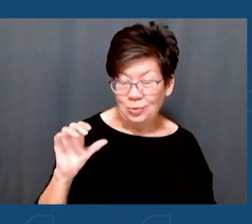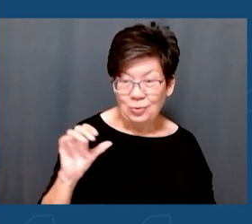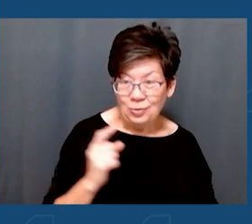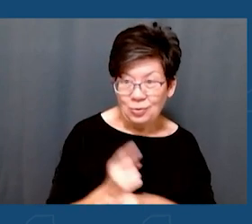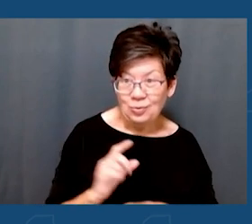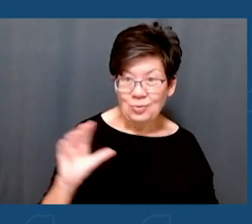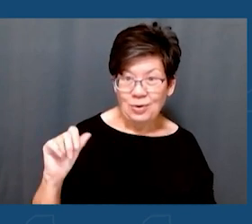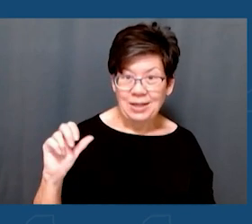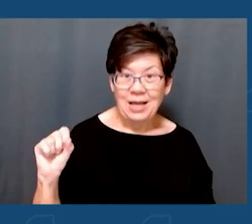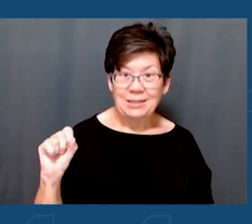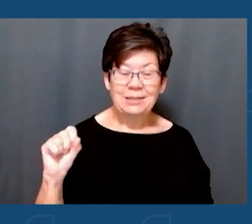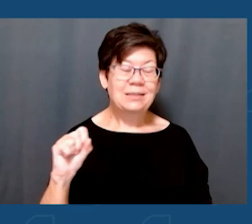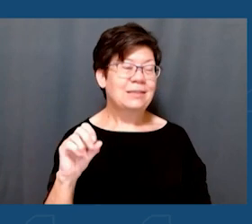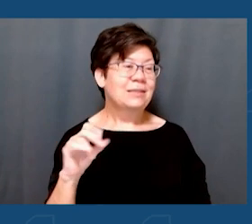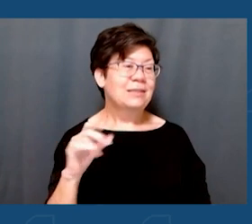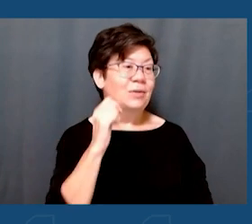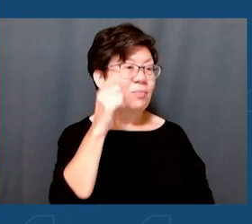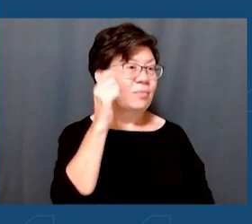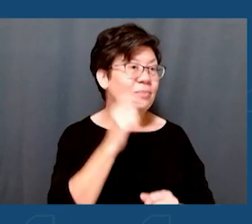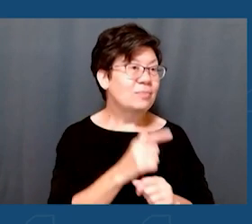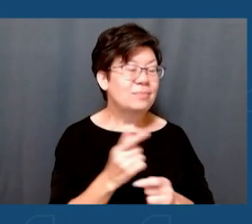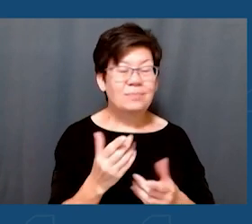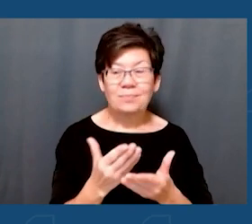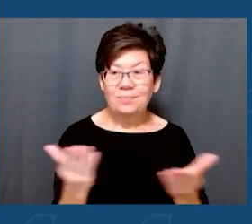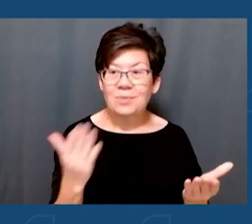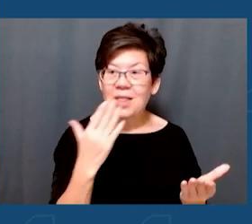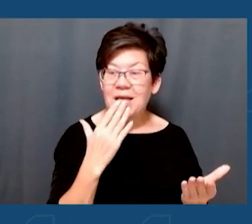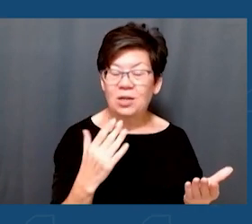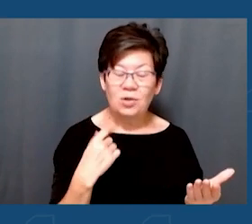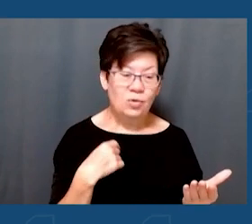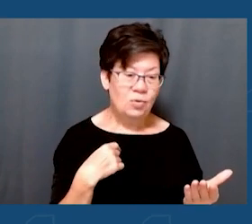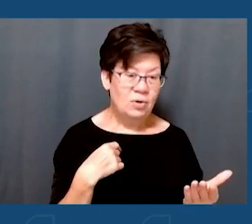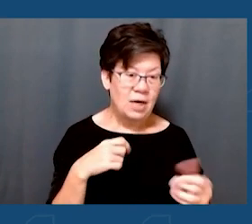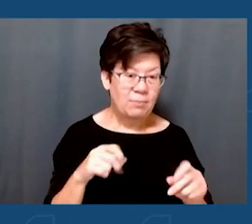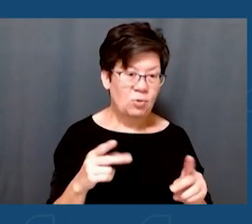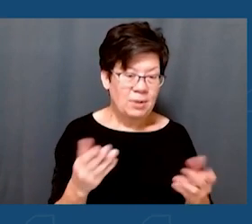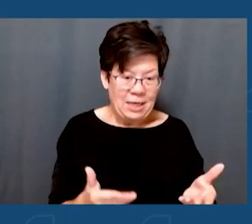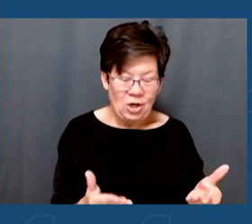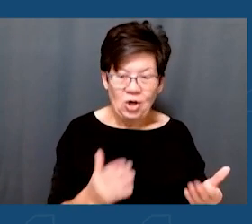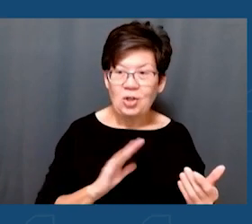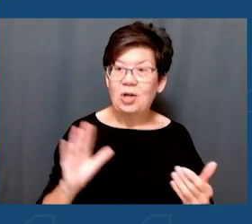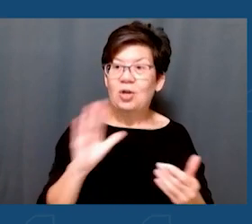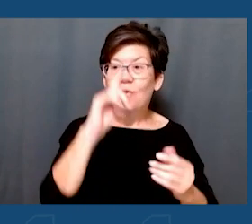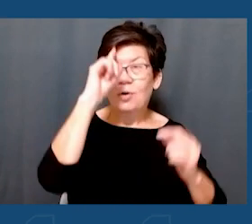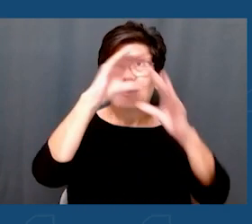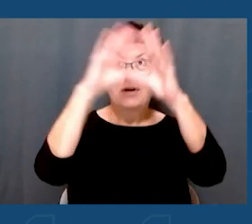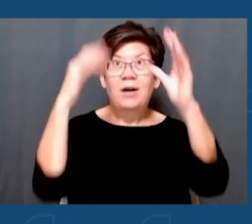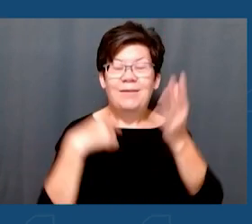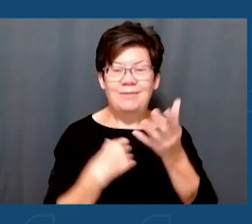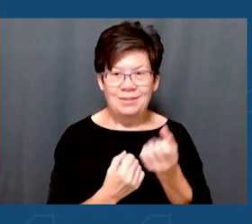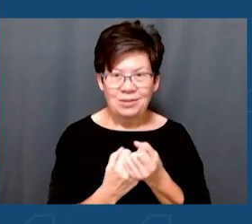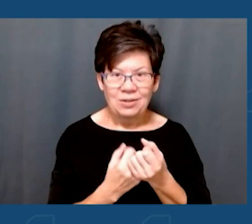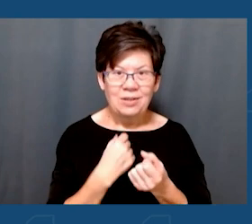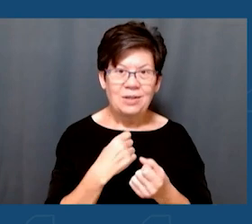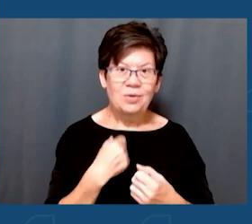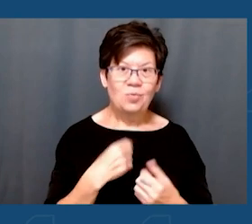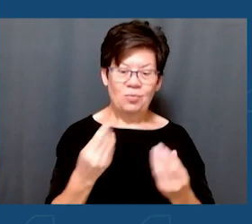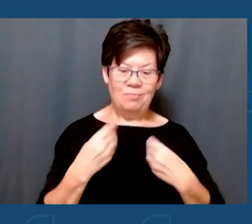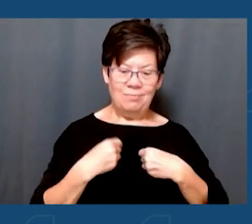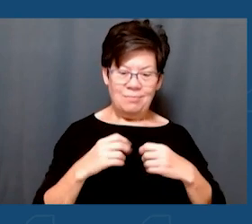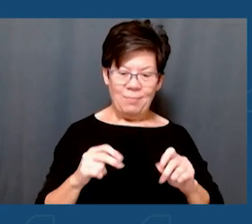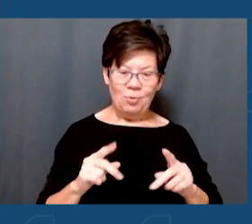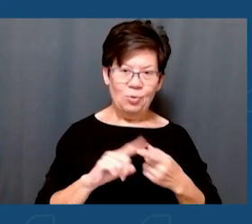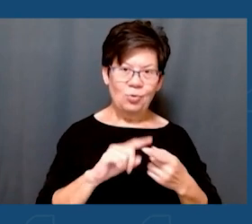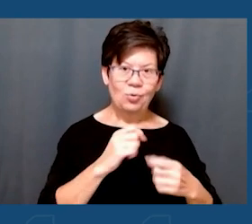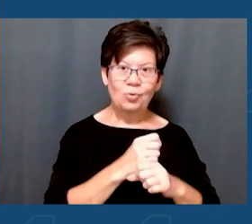just want to say thank you for the opportunity to be here, to help support this vision, to give us the opportunity to create a place that we know will continue